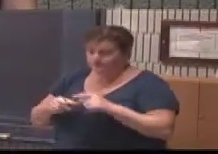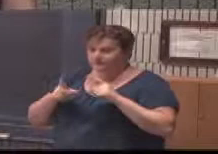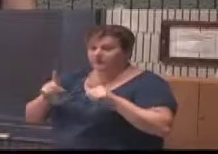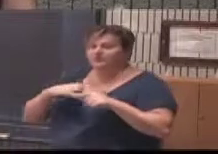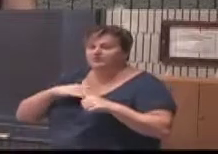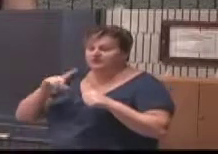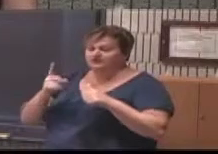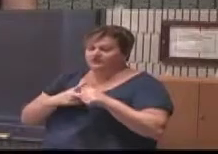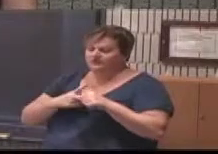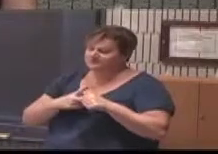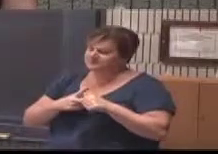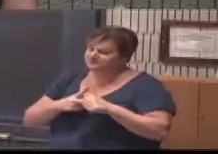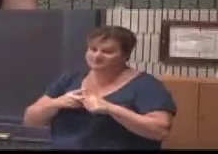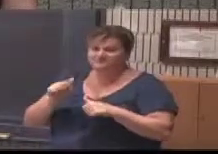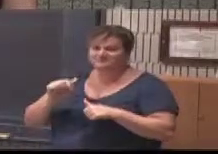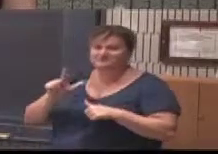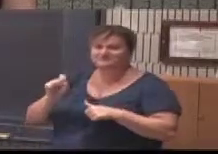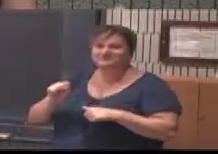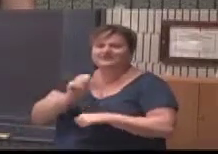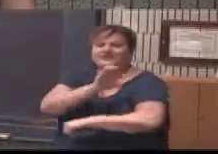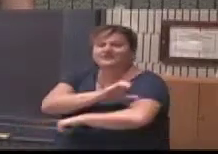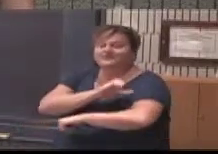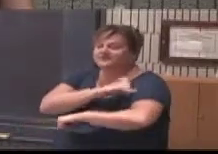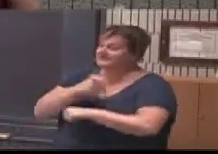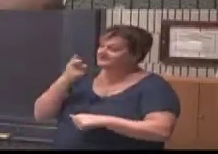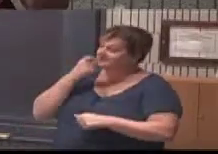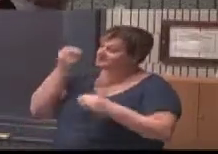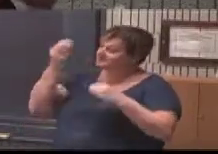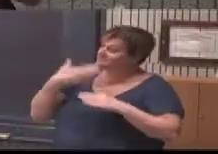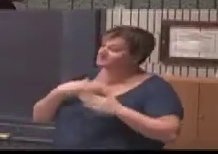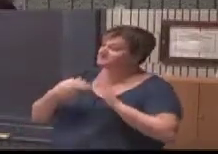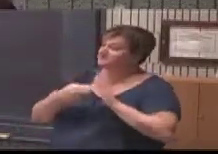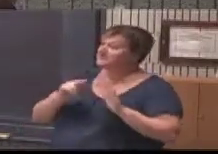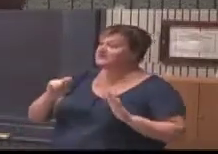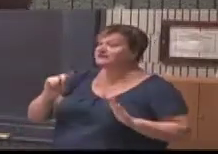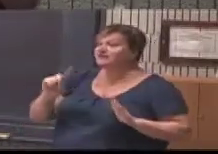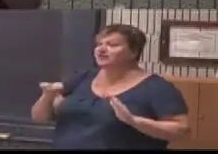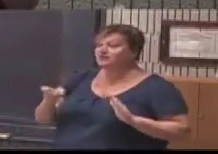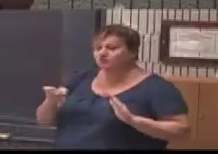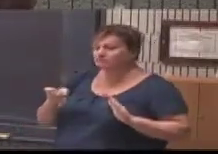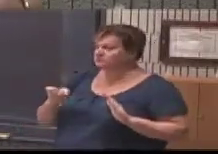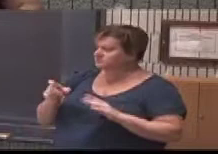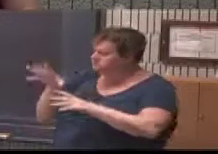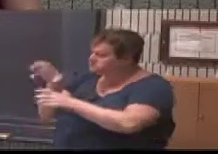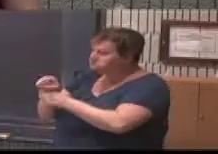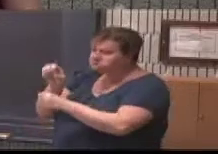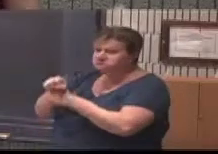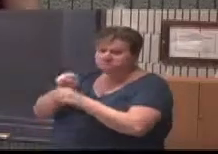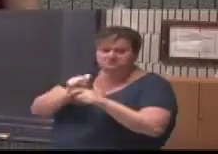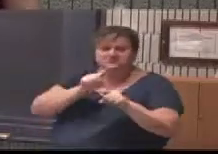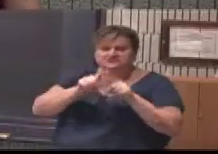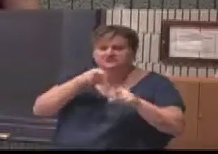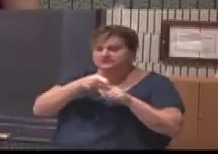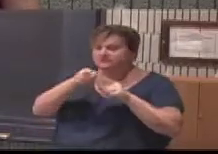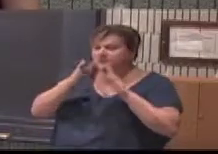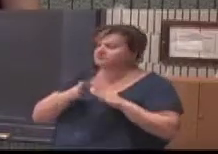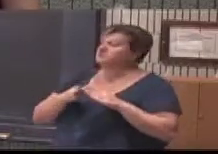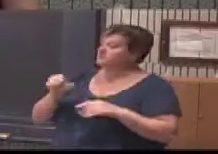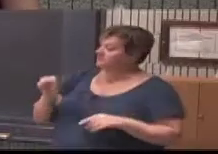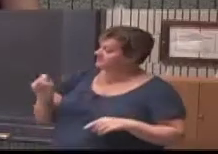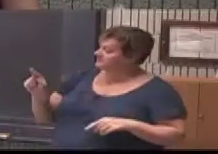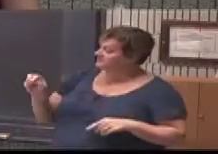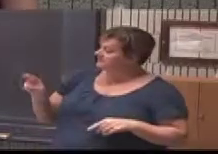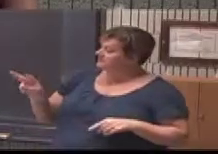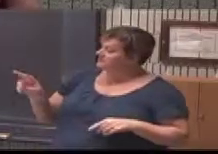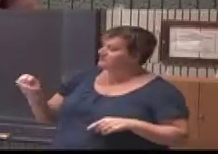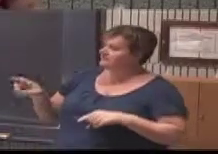had just been diagnosed, and you're at clinic where you have appointments all day long with each of the disciplines, and Steve from the